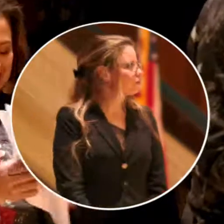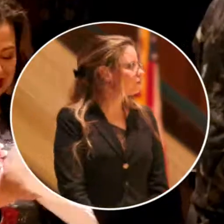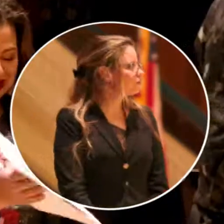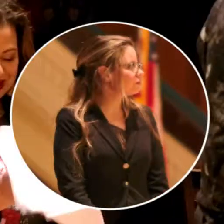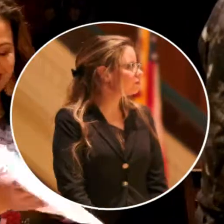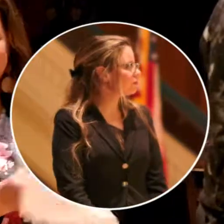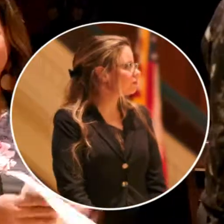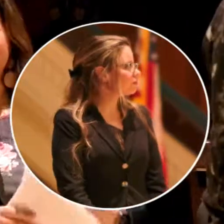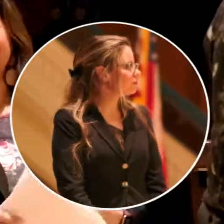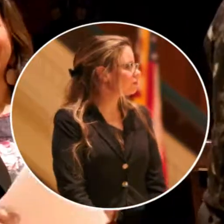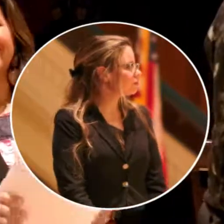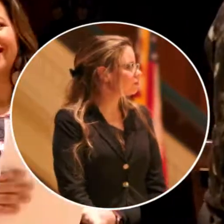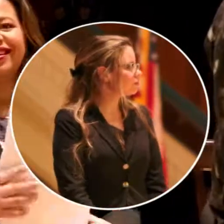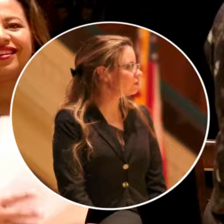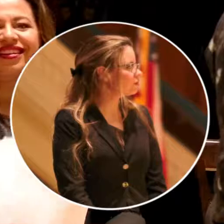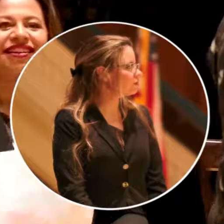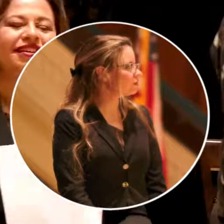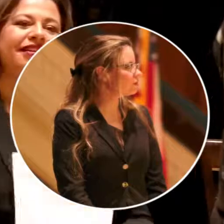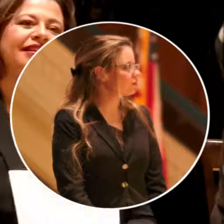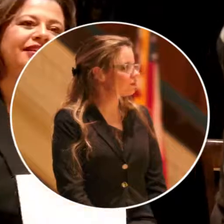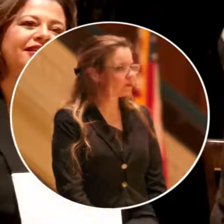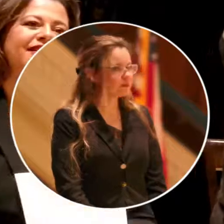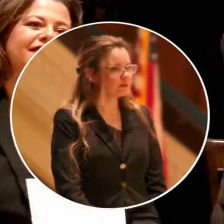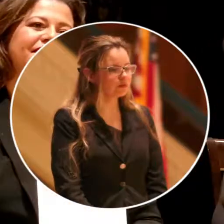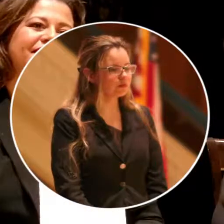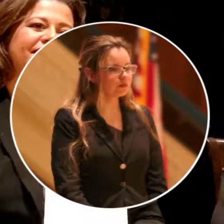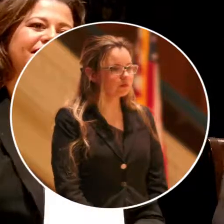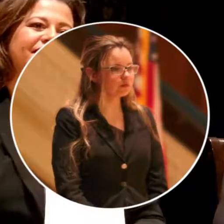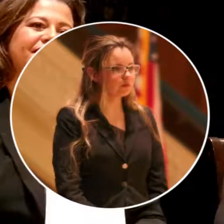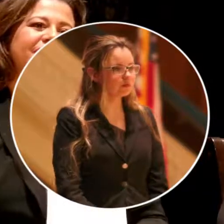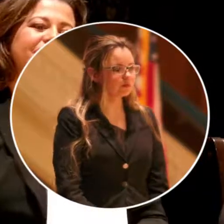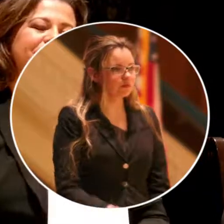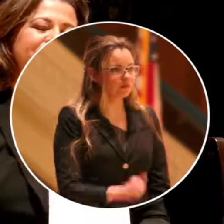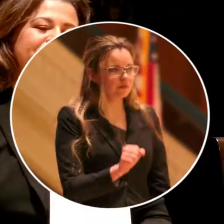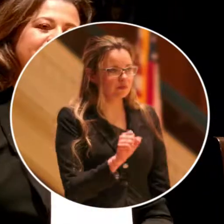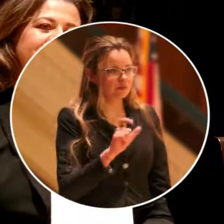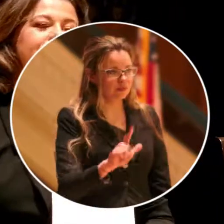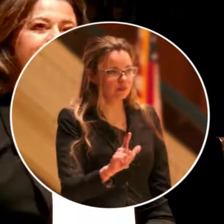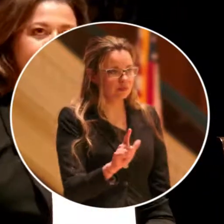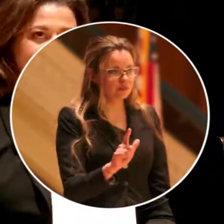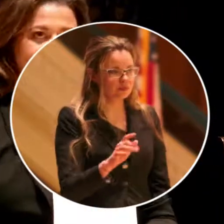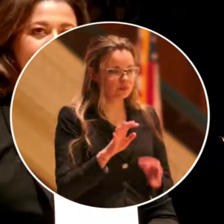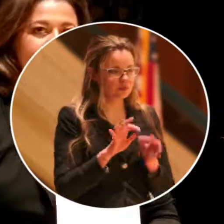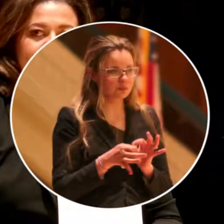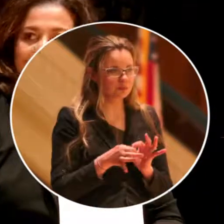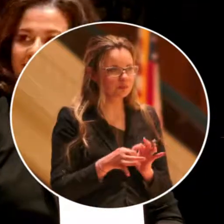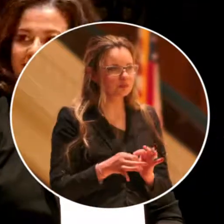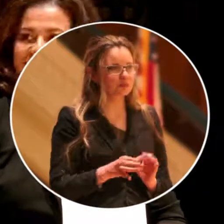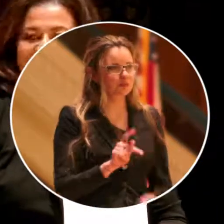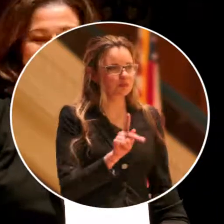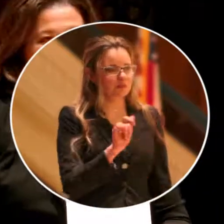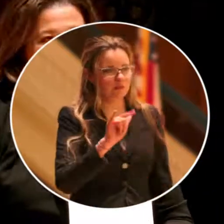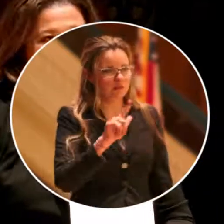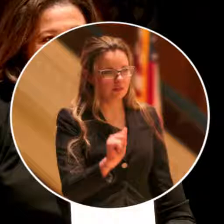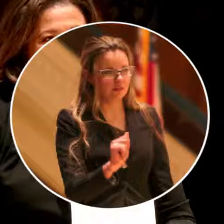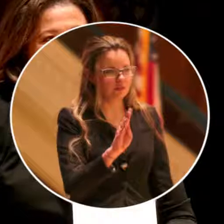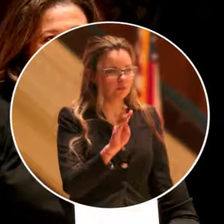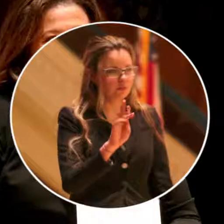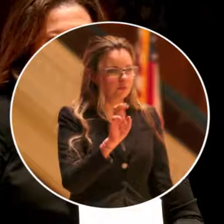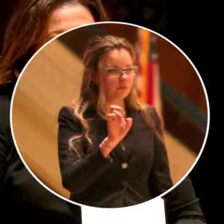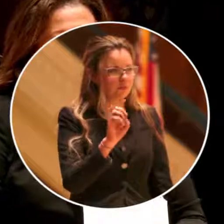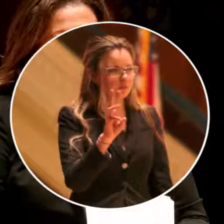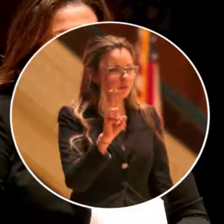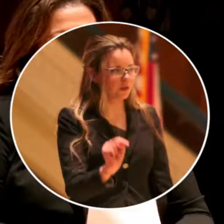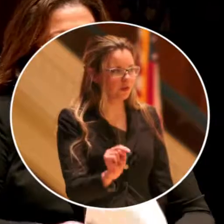Yeah. Our podium sponsors are our ASL interpreters, Caleb Brown and Rebecca Folkarts.